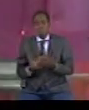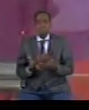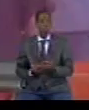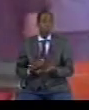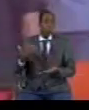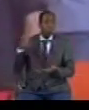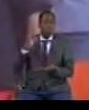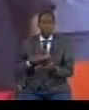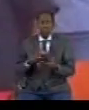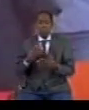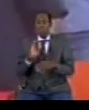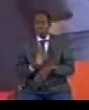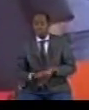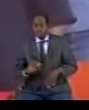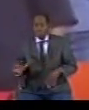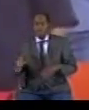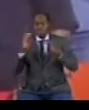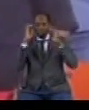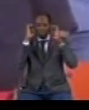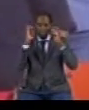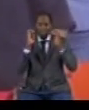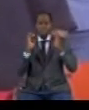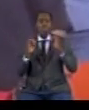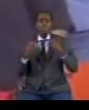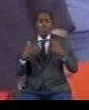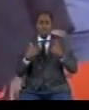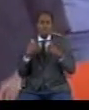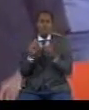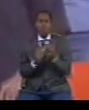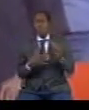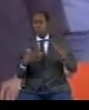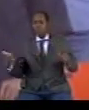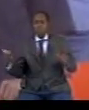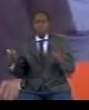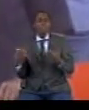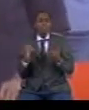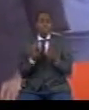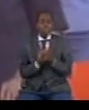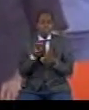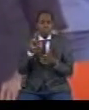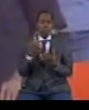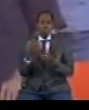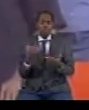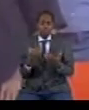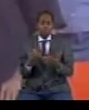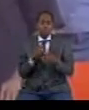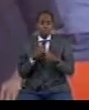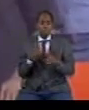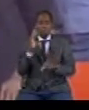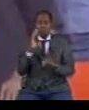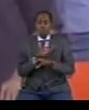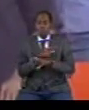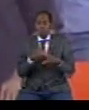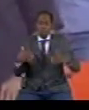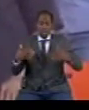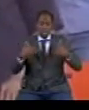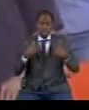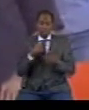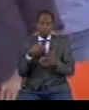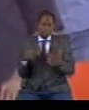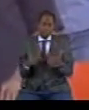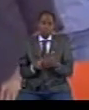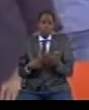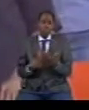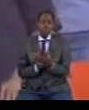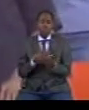education, you have children, you have everything that this world can afford to make you comfortable here. But if you have gone beyond that to give you hope of